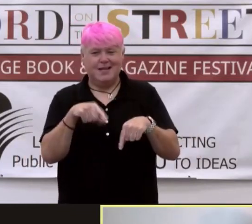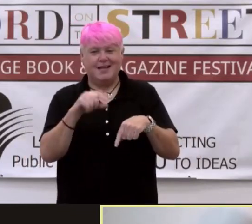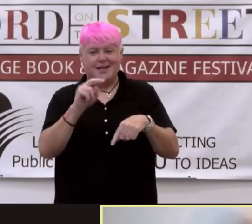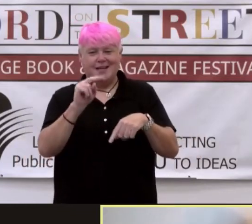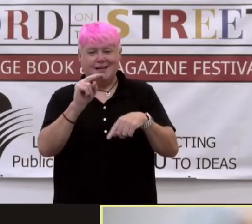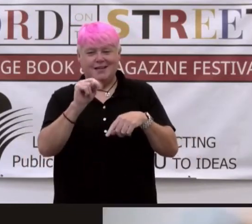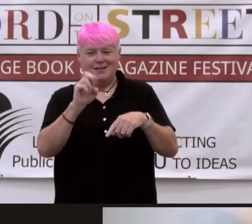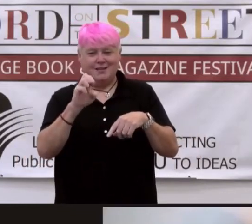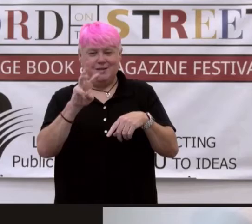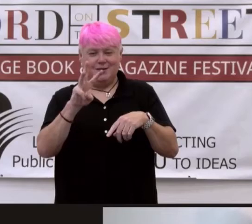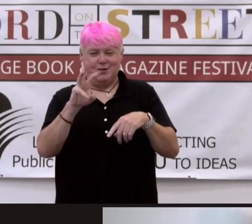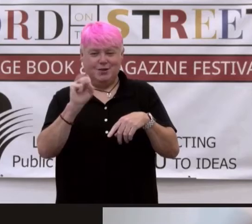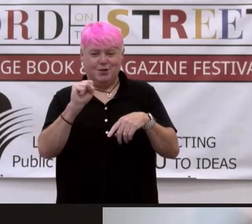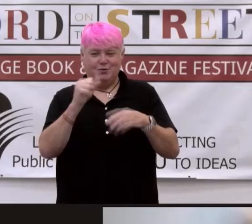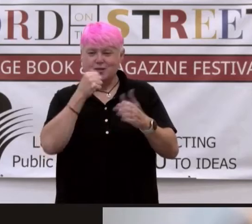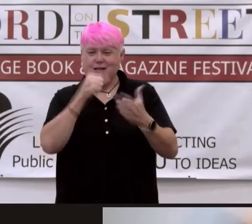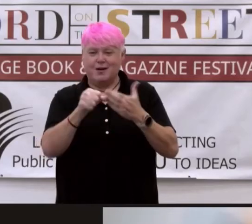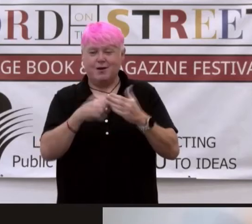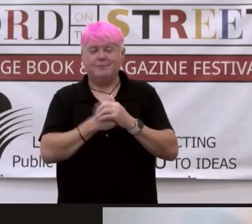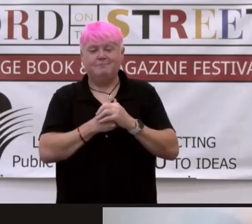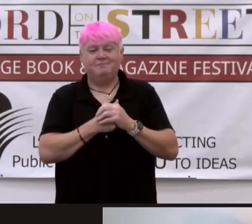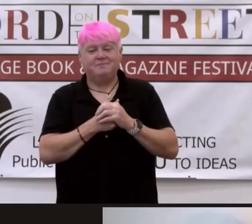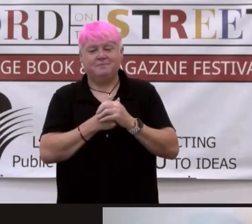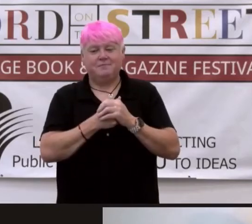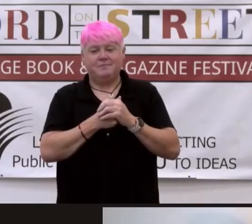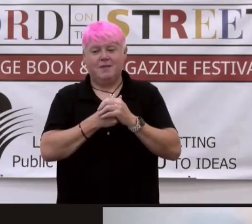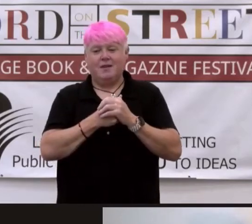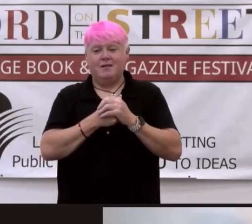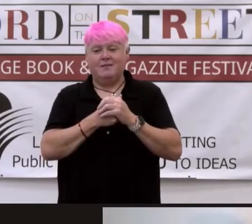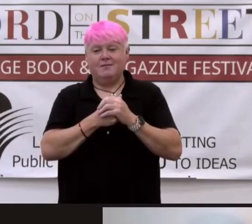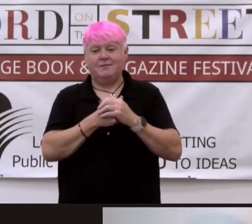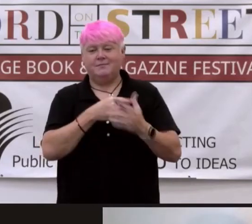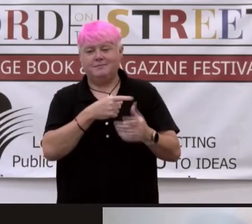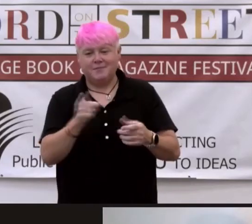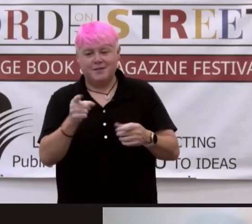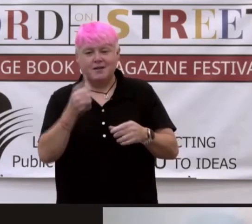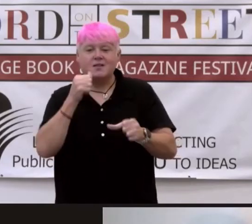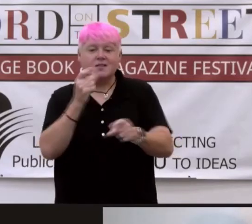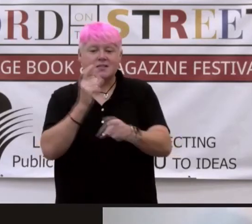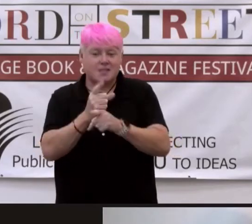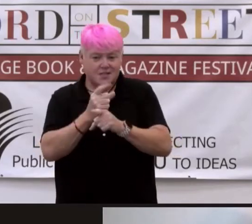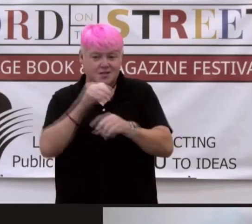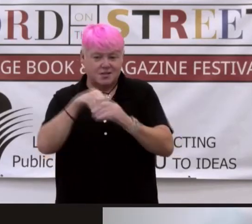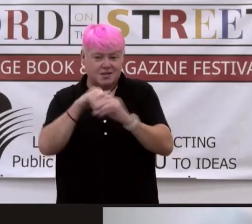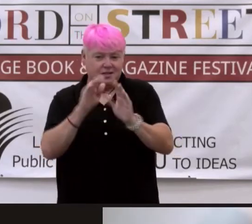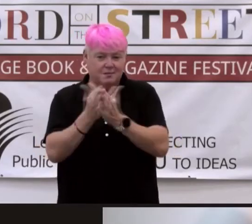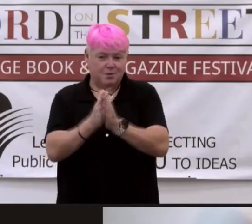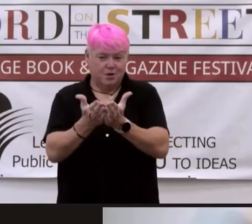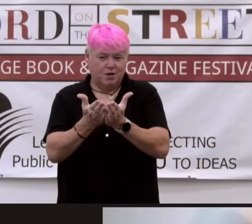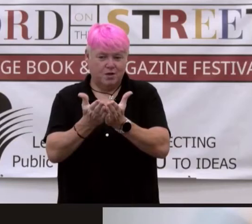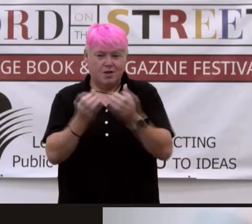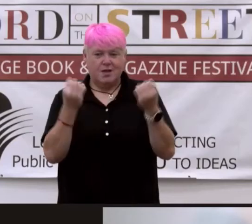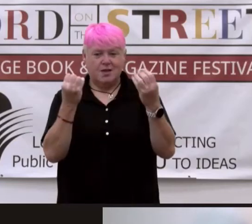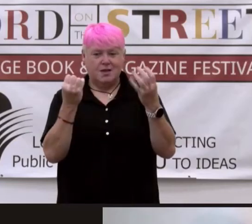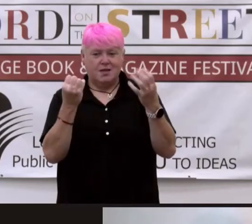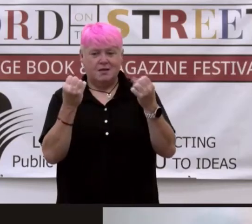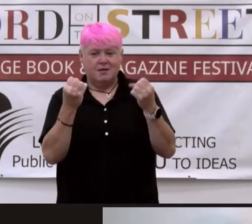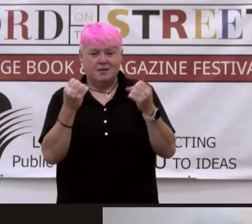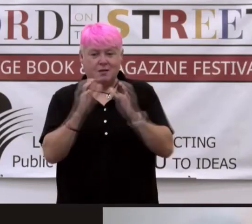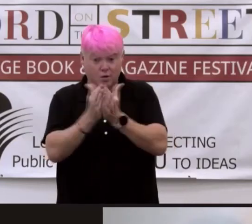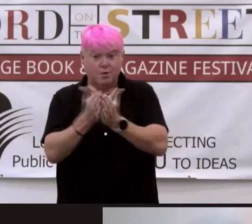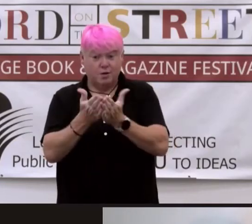you go. There are the sisters in the book, and it's also a lot of your books all deal